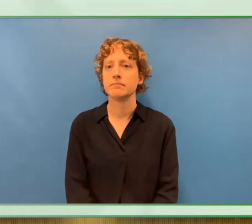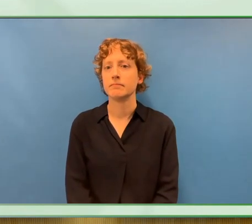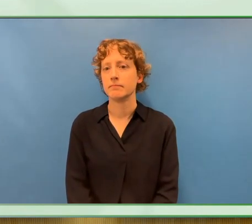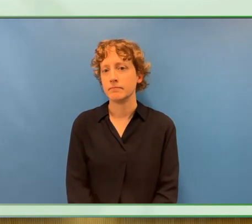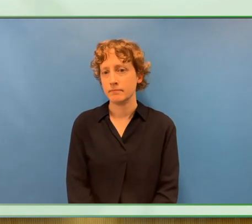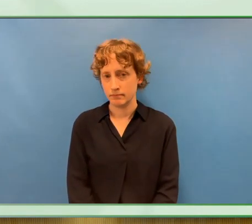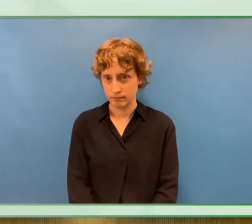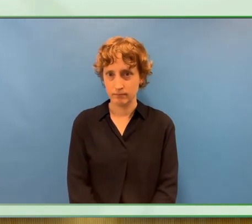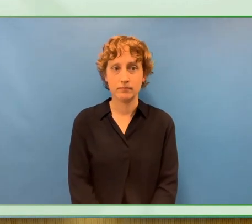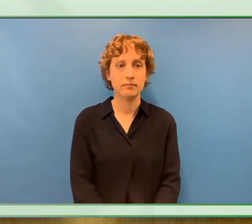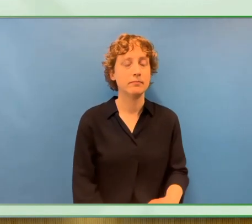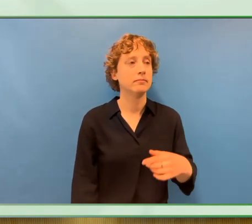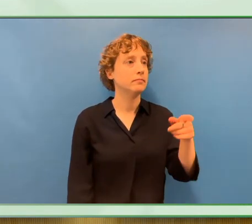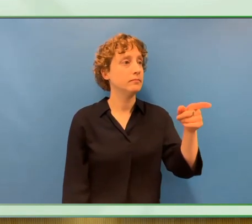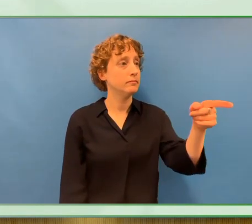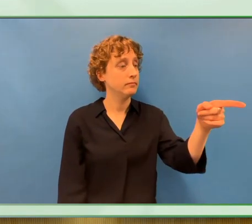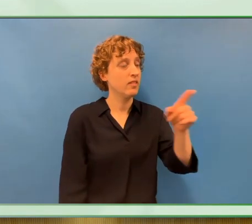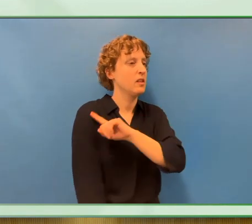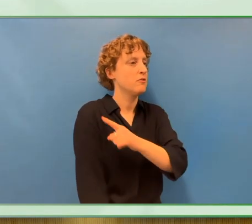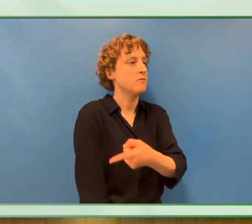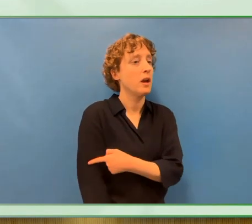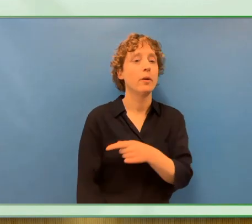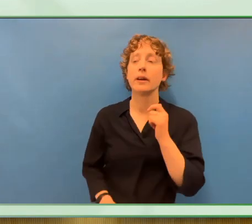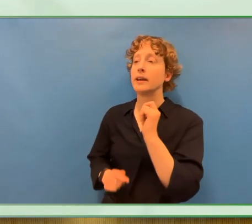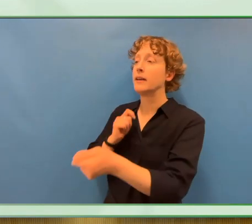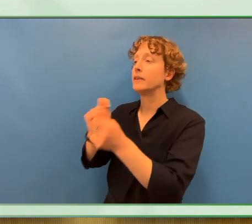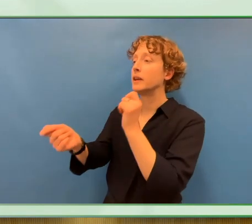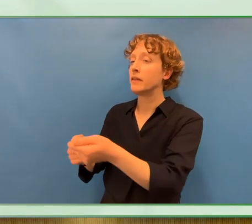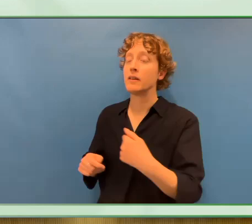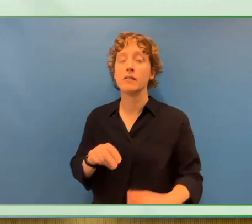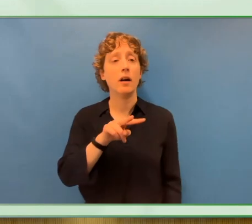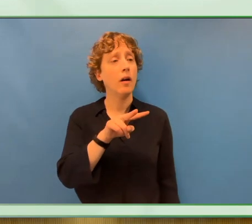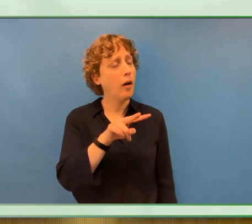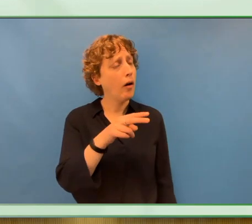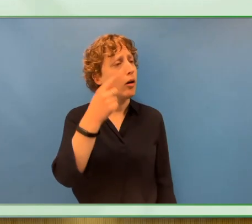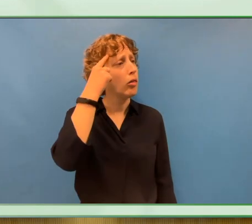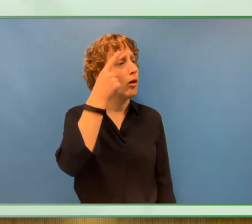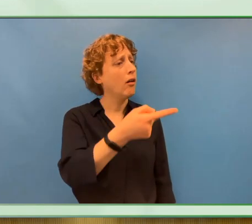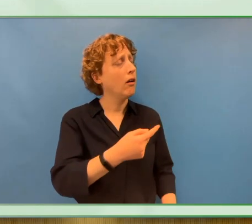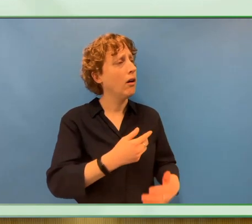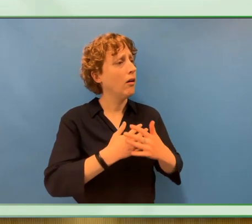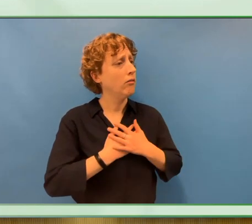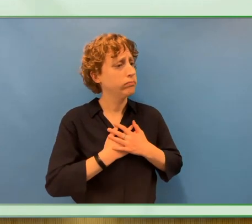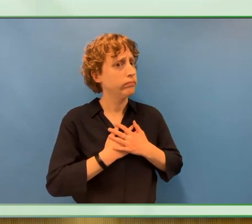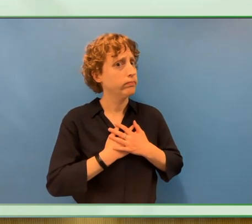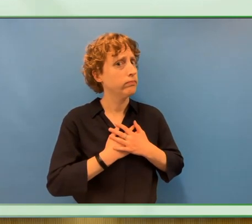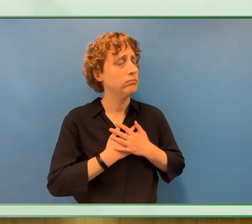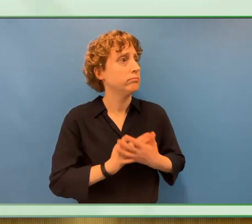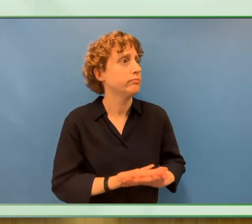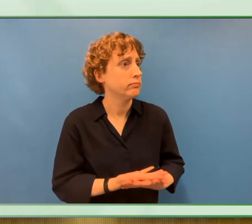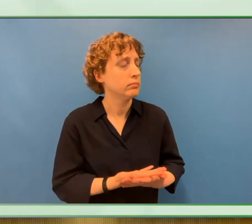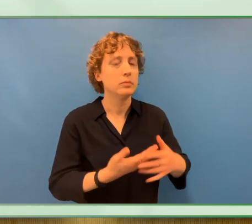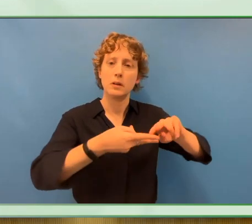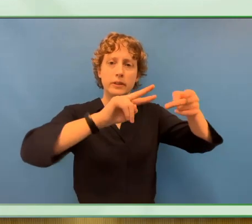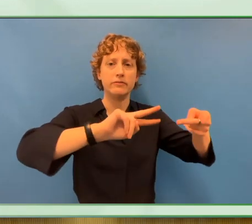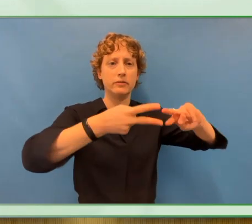two very different things. And I think at the end of the day, companies are companies. To Christopher's point, there are good actors inside those